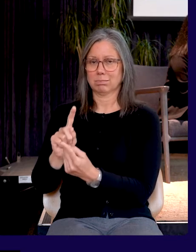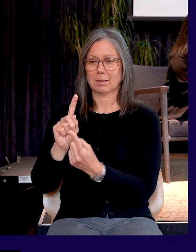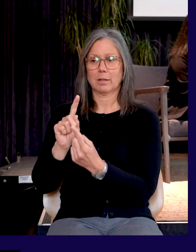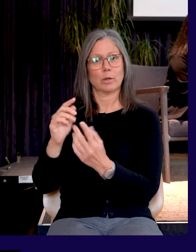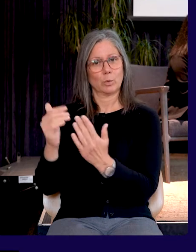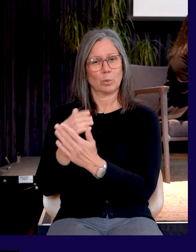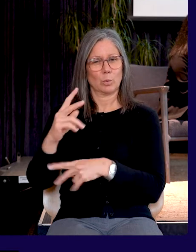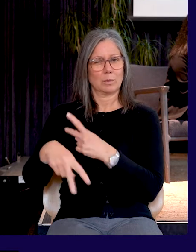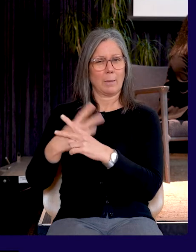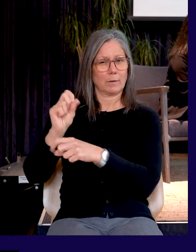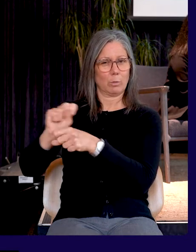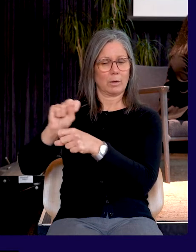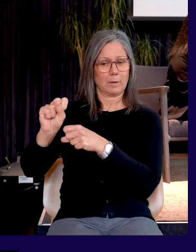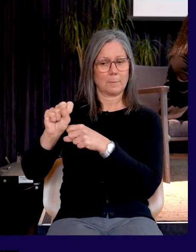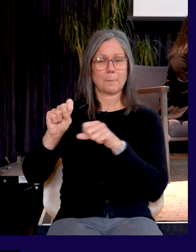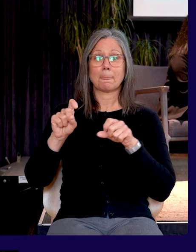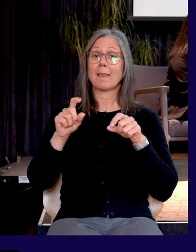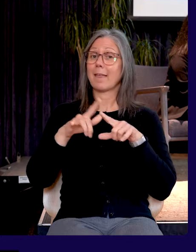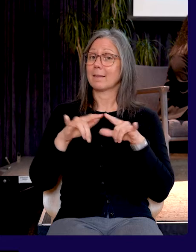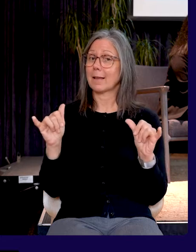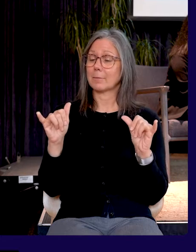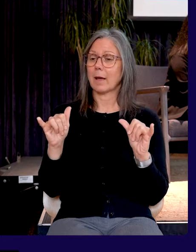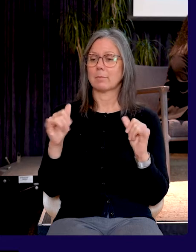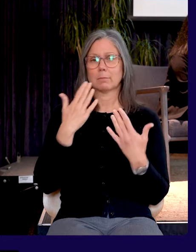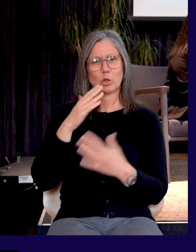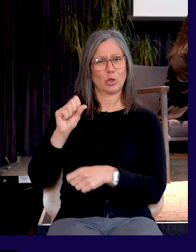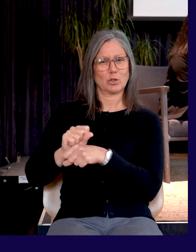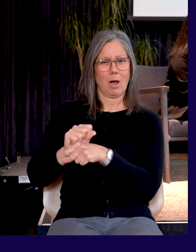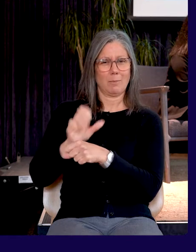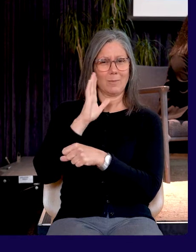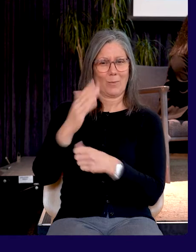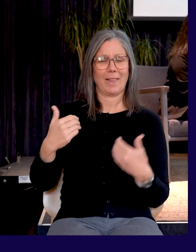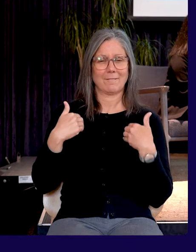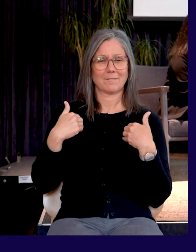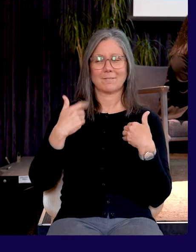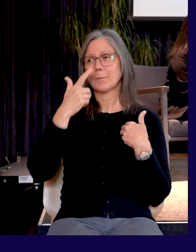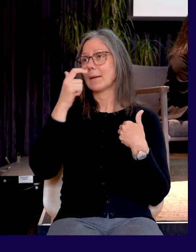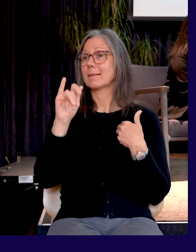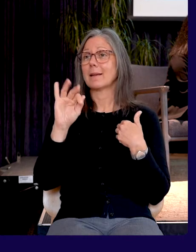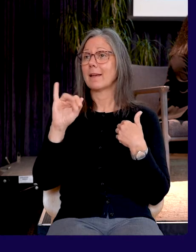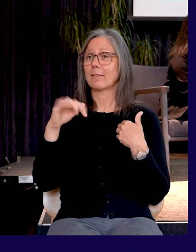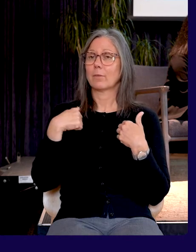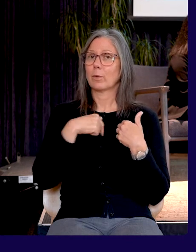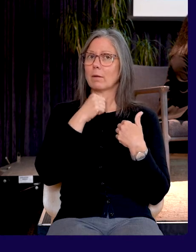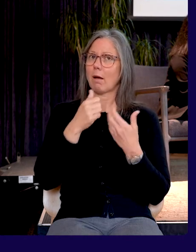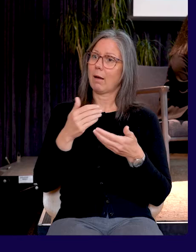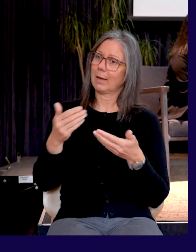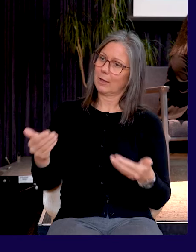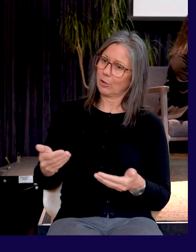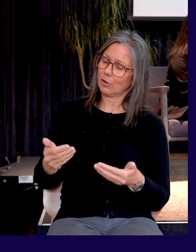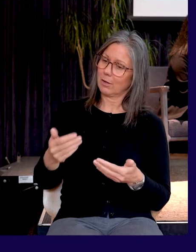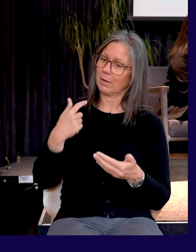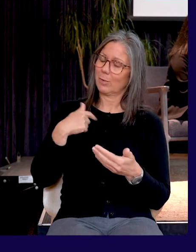new types of work, all the while with a good job on the other end. Because if we aren't really clear, and that's why I think the